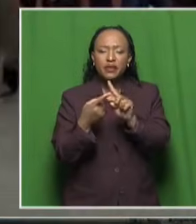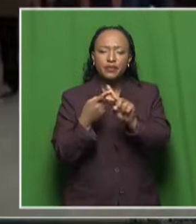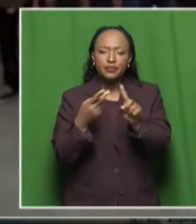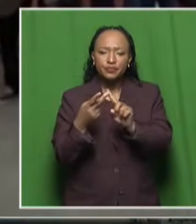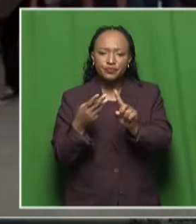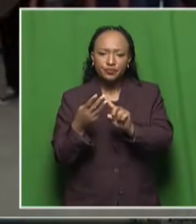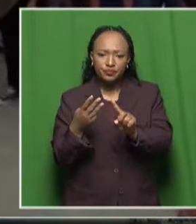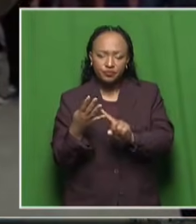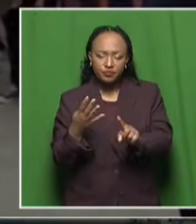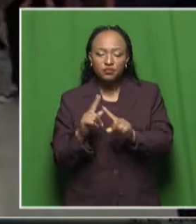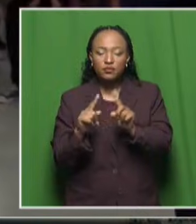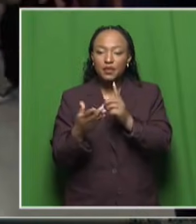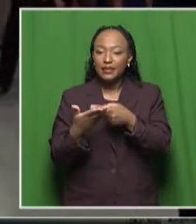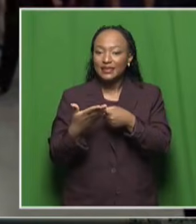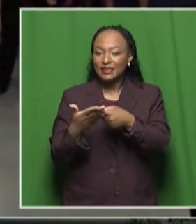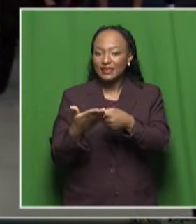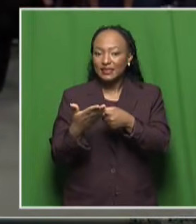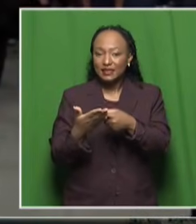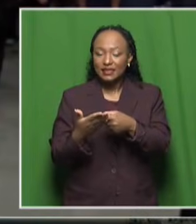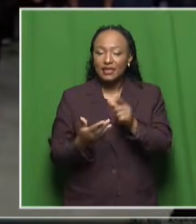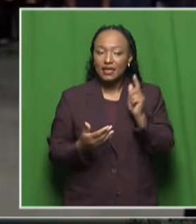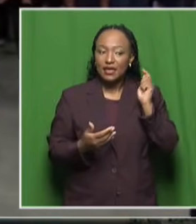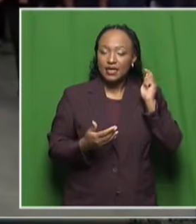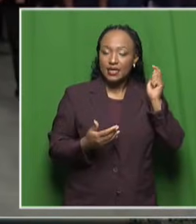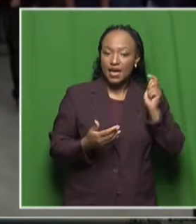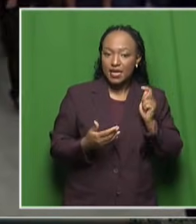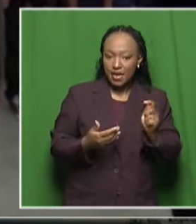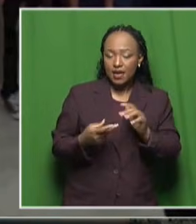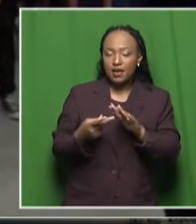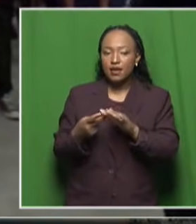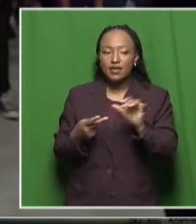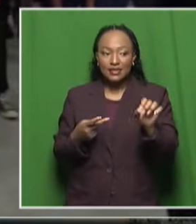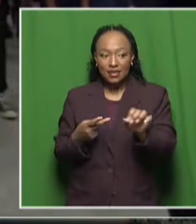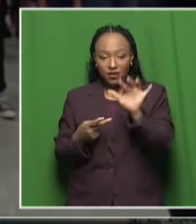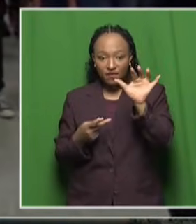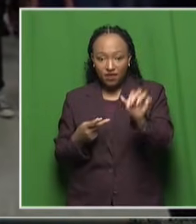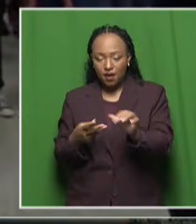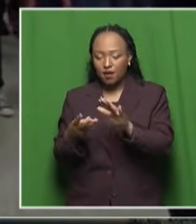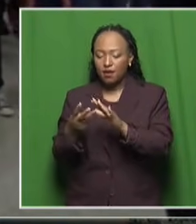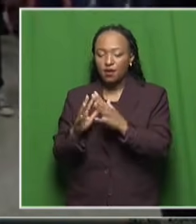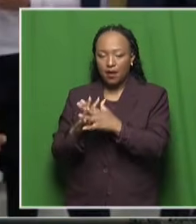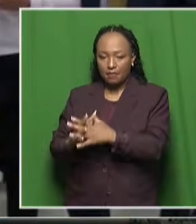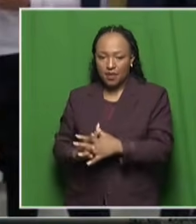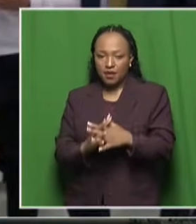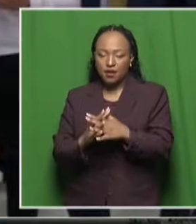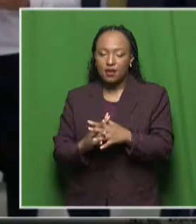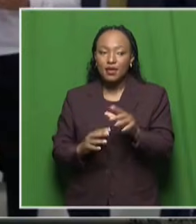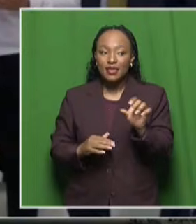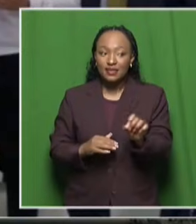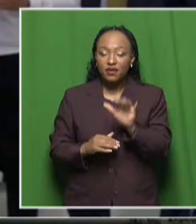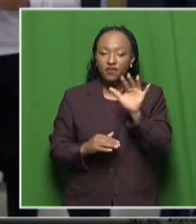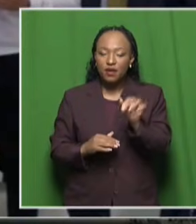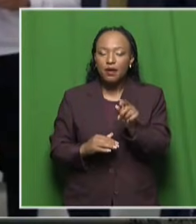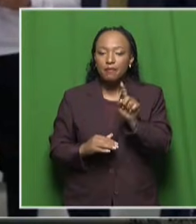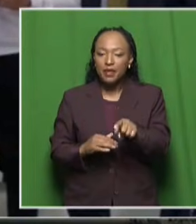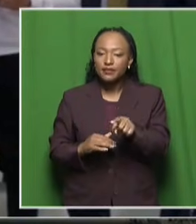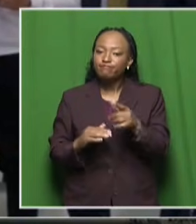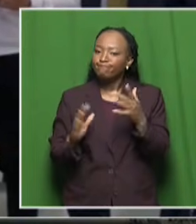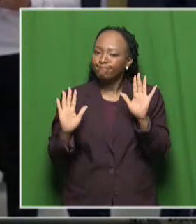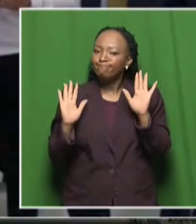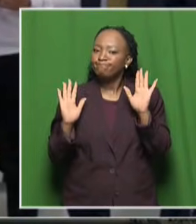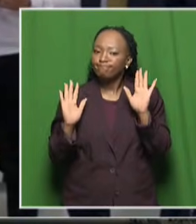respect to the discussion that would go on between Kenya, the United States, and South Africa, it's a matter that South Africa must reiterate its sovereign